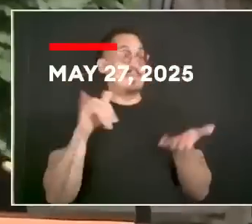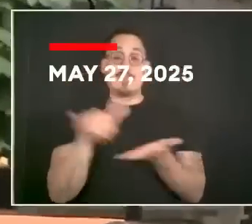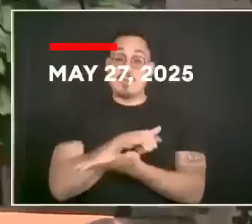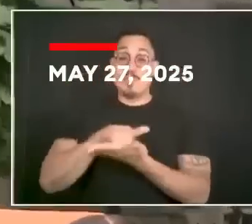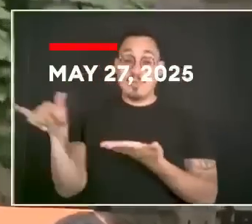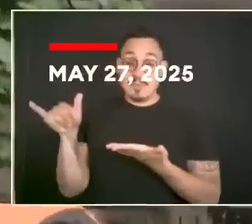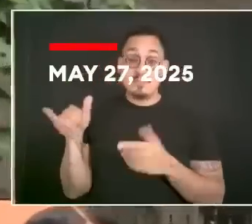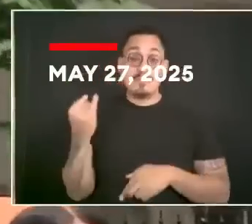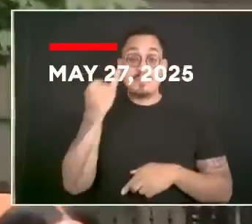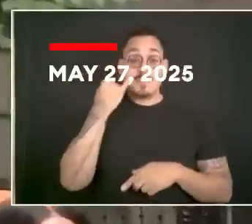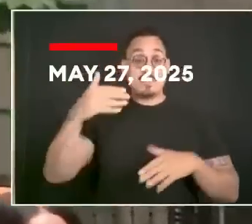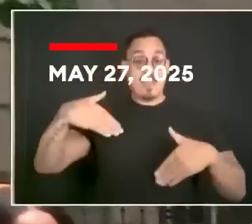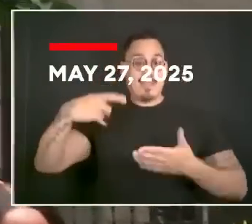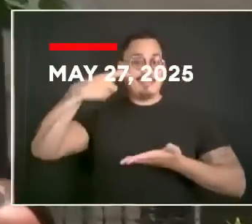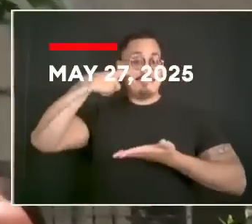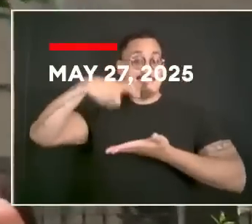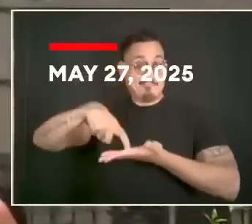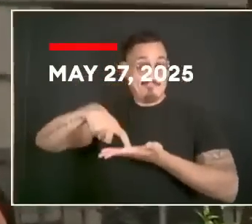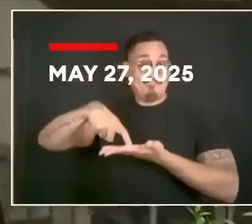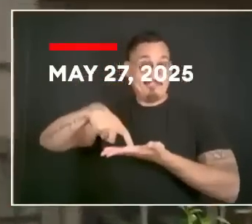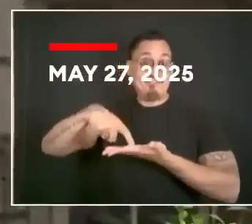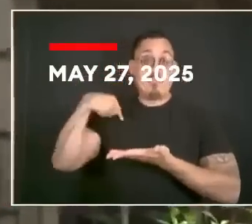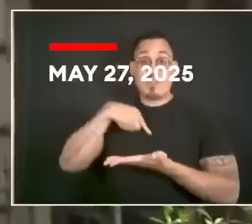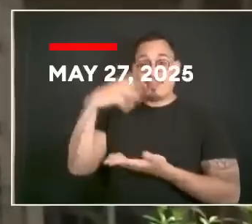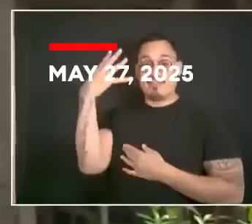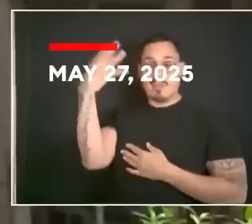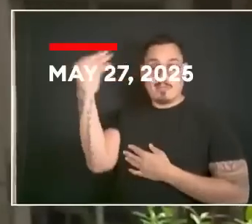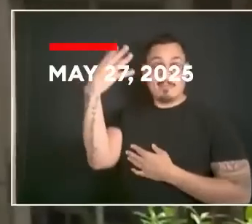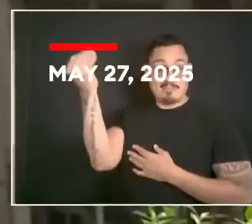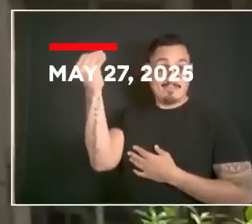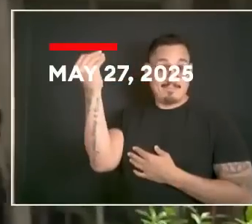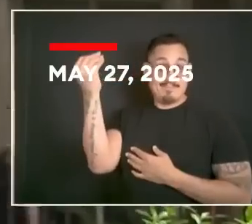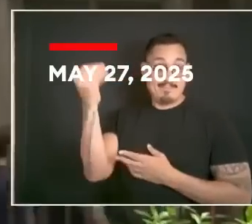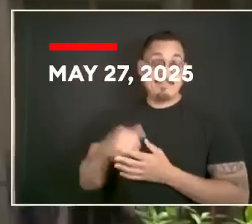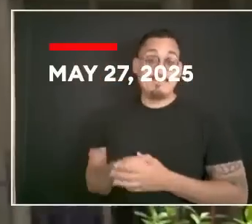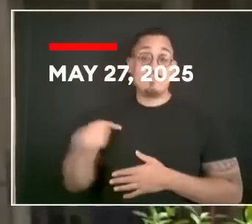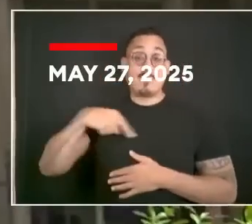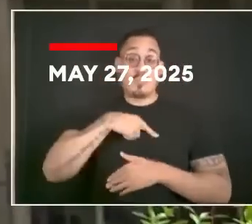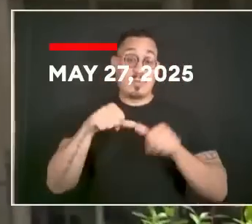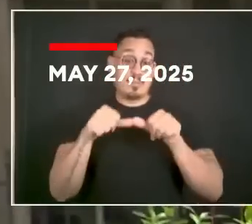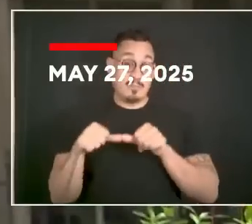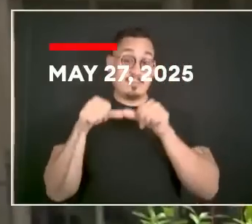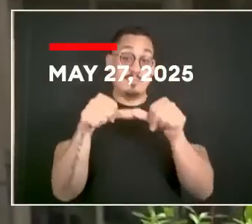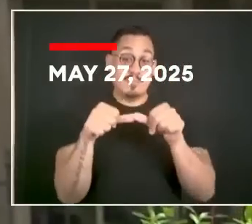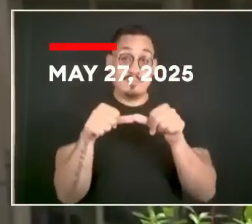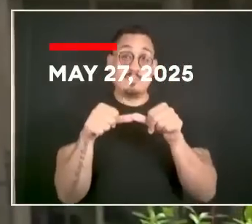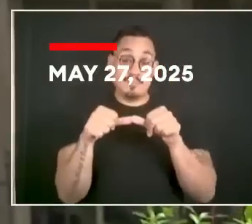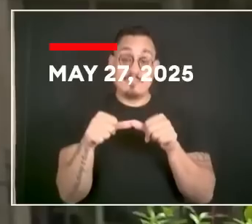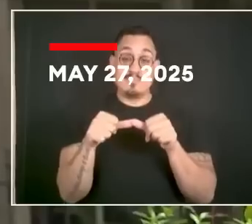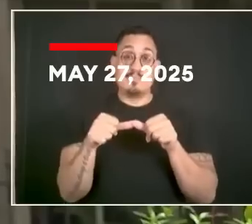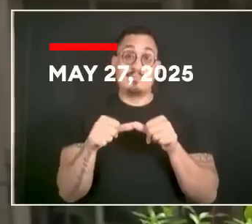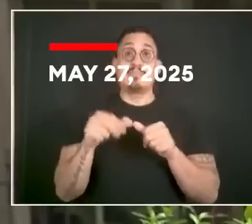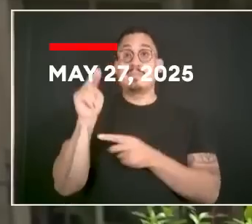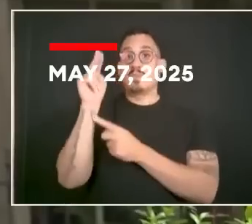have not acknowledged, we are outside, and we want to continue to have New York be the